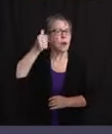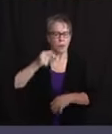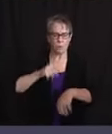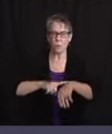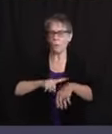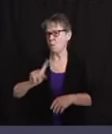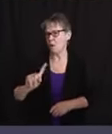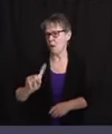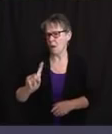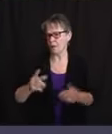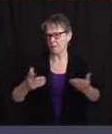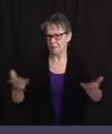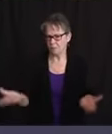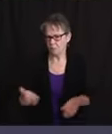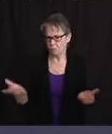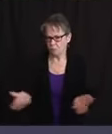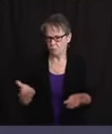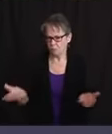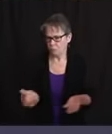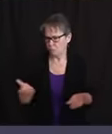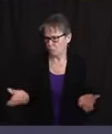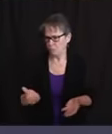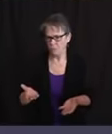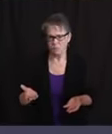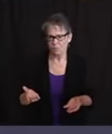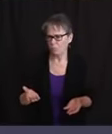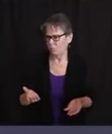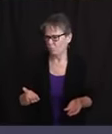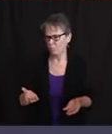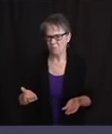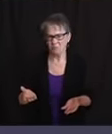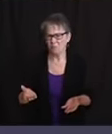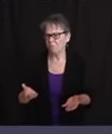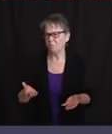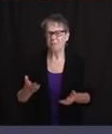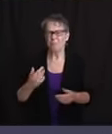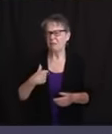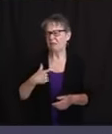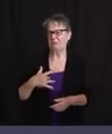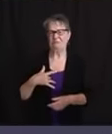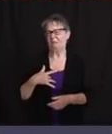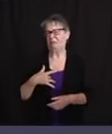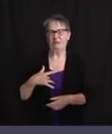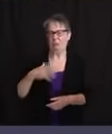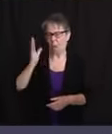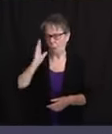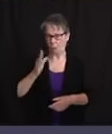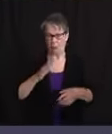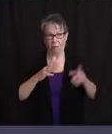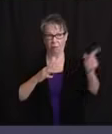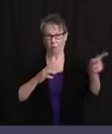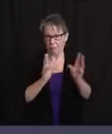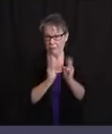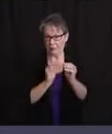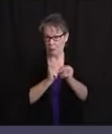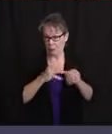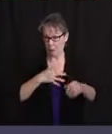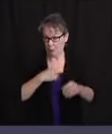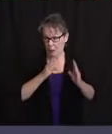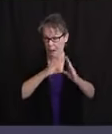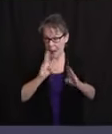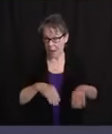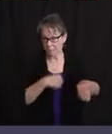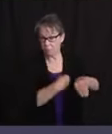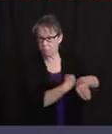VTC, at least there isn't one at the moment. And given that the First Lady is here, I just want to give another shout out to the Pandemic Relief Fund, and